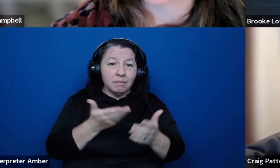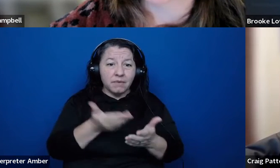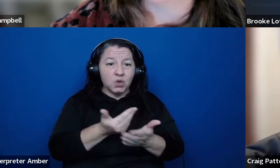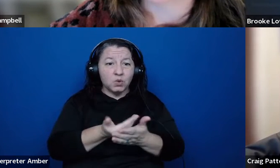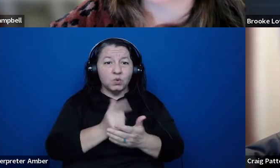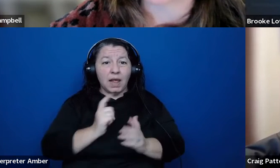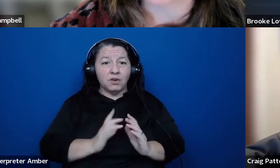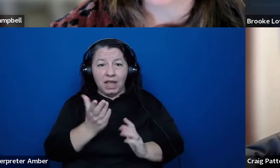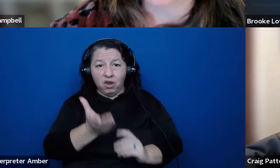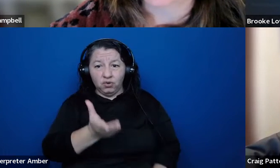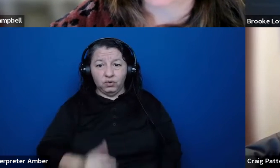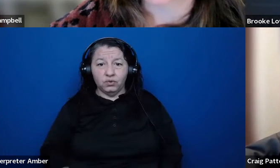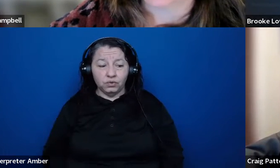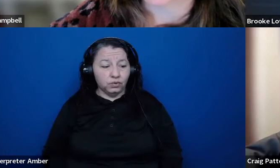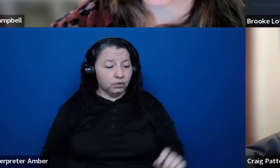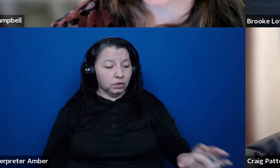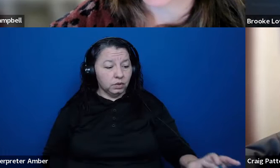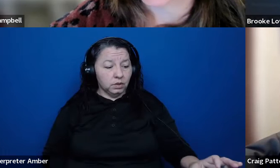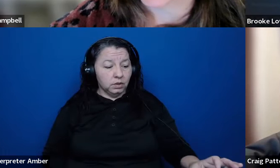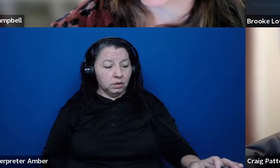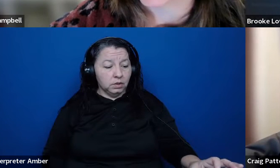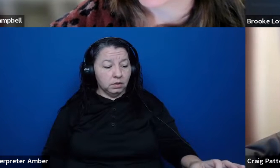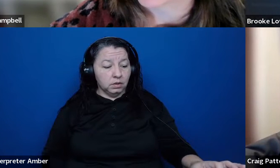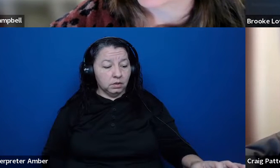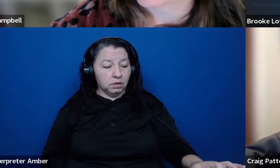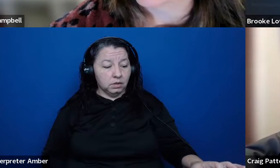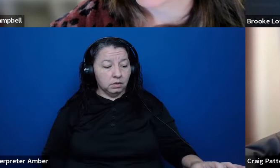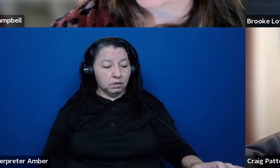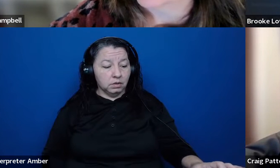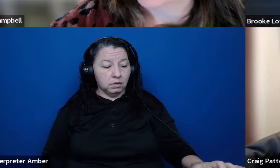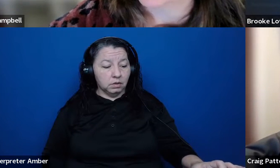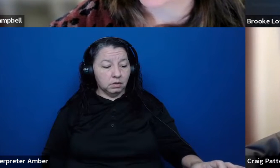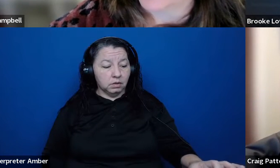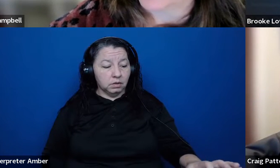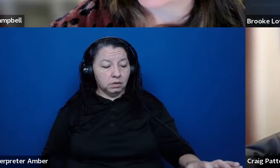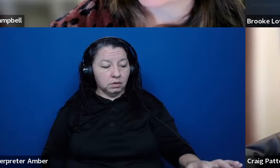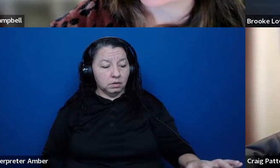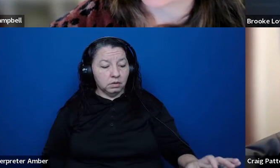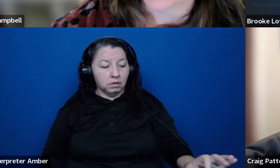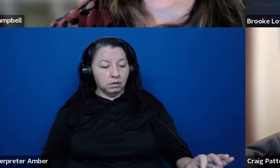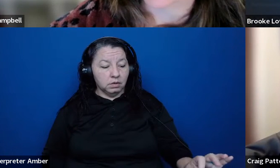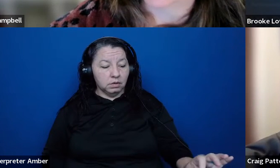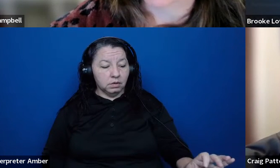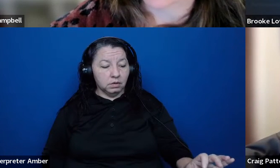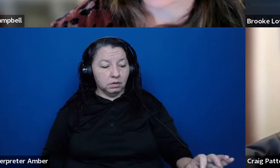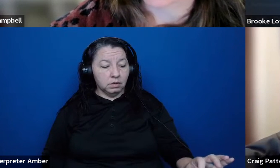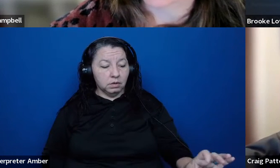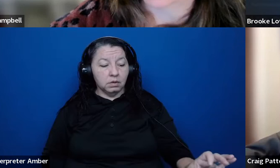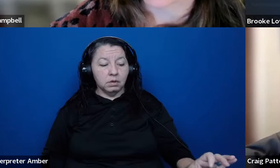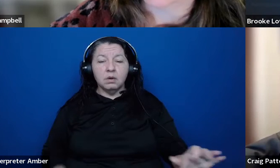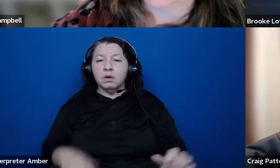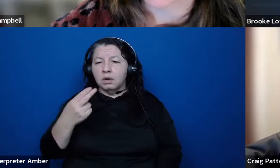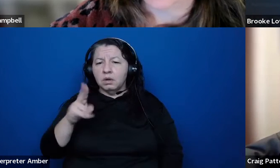legislators, you know, right from the first start. Hugh asked in the chat